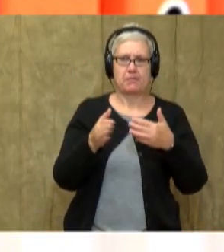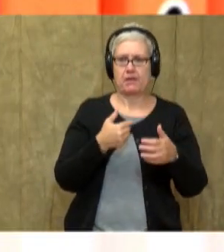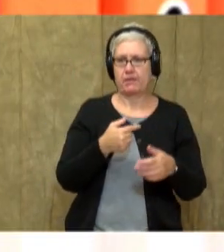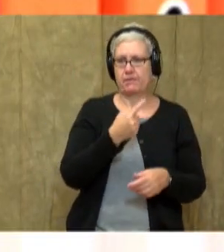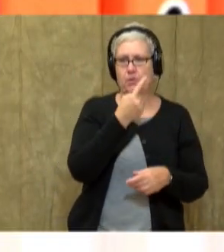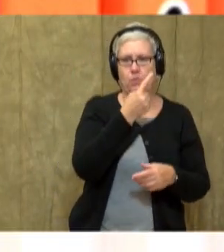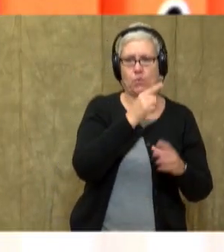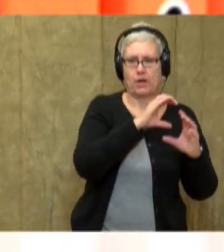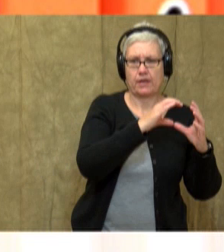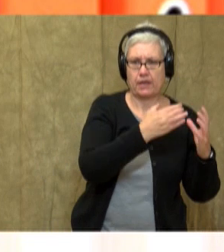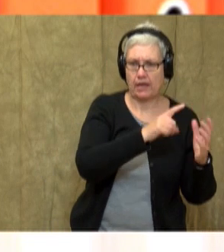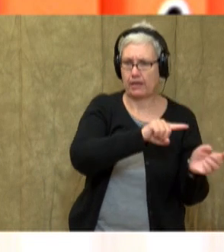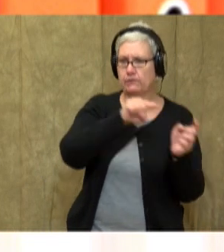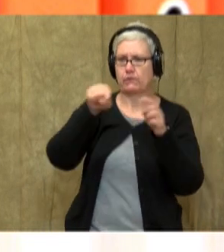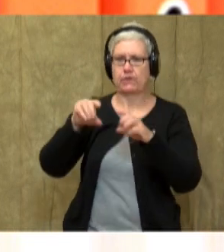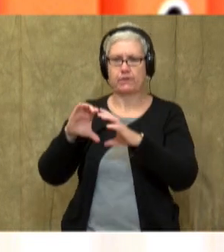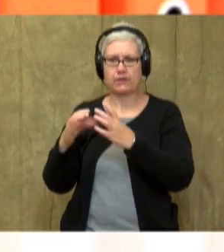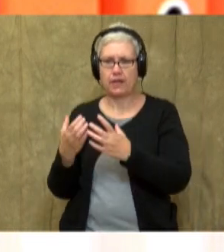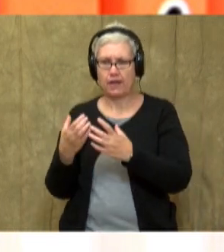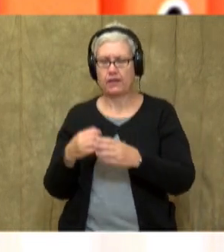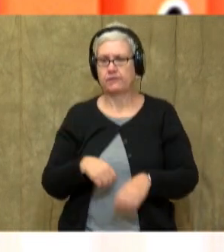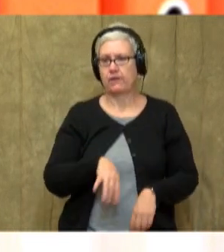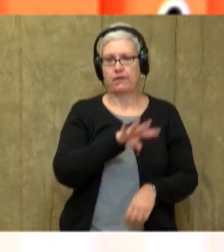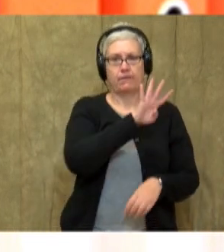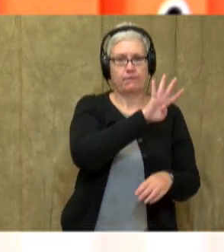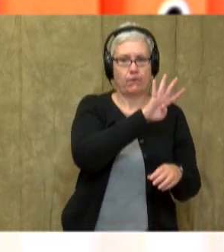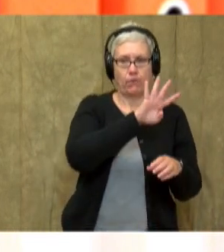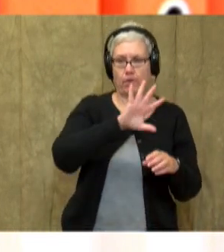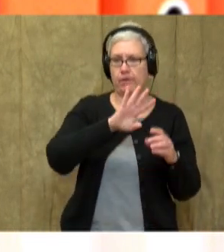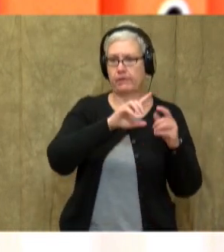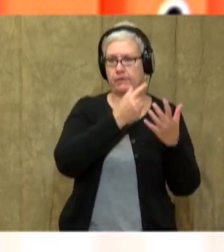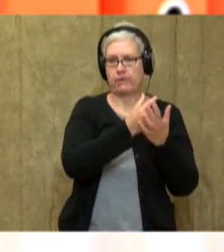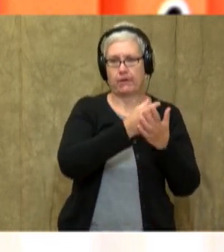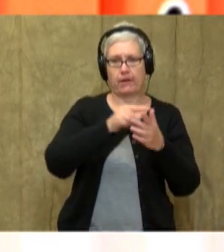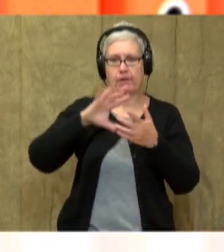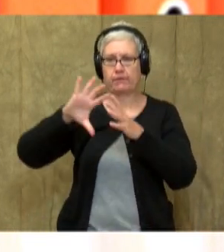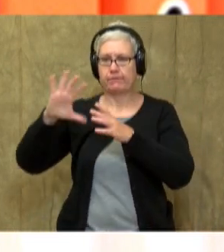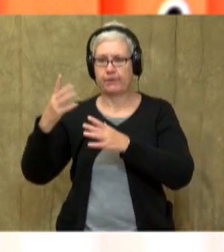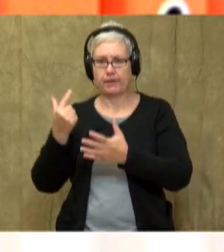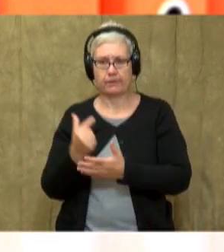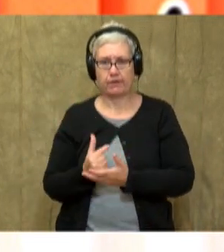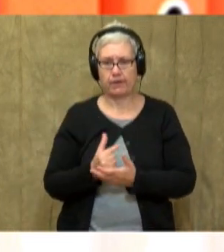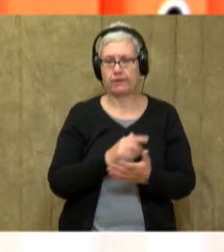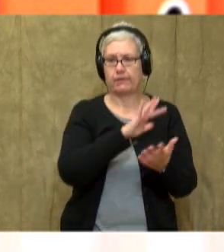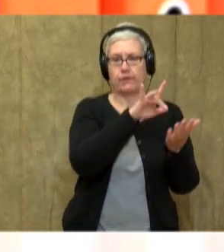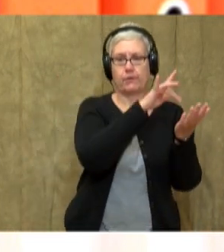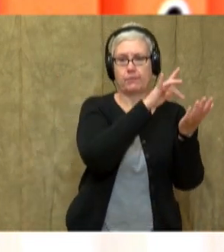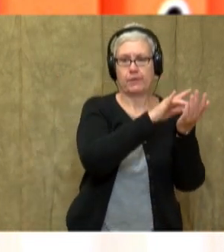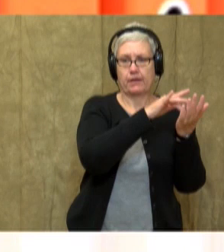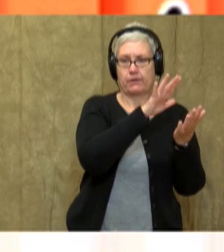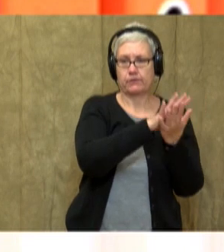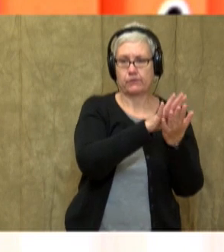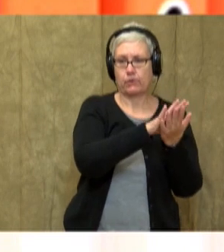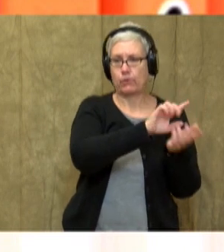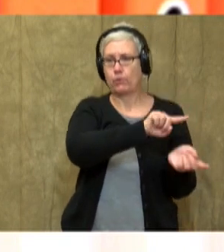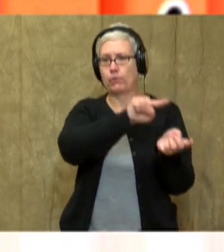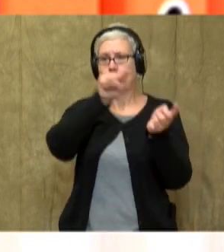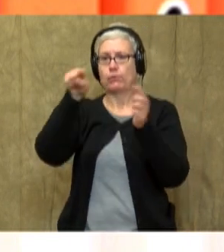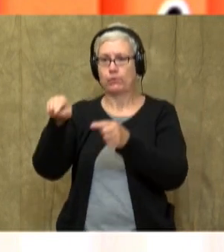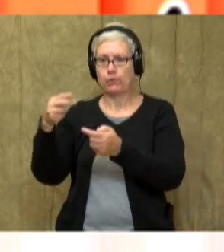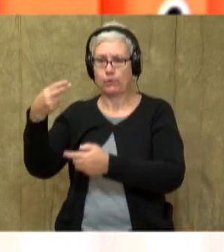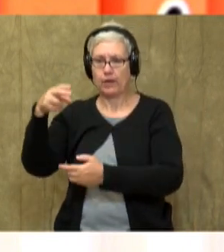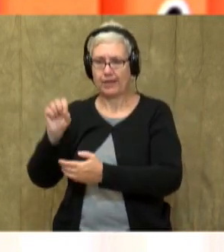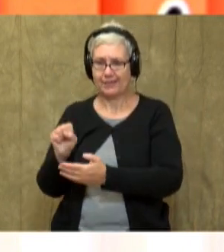from one class, one grade to another, fourth to fifth, from fifth to sixth, from middle school to high school. Organization